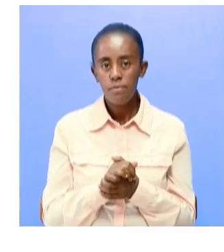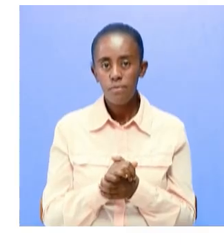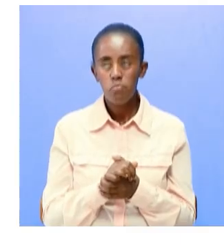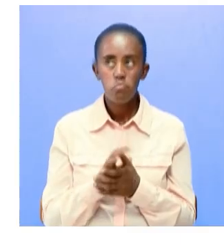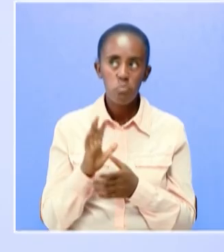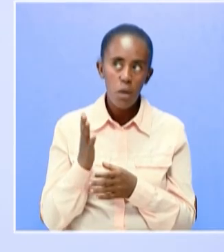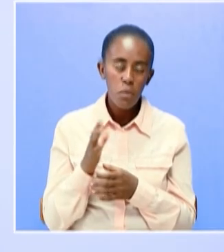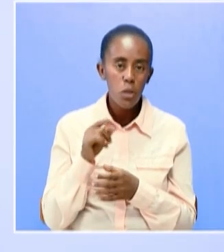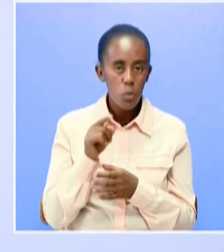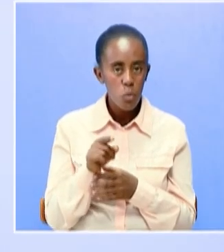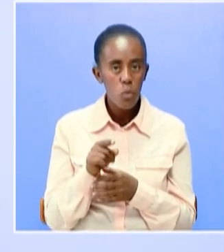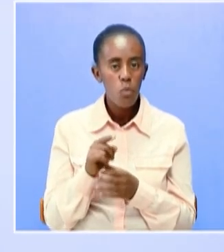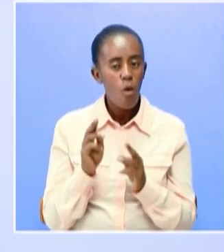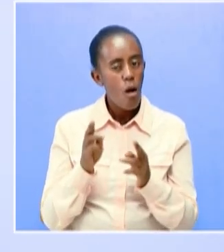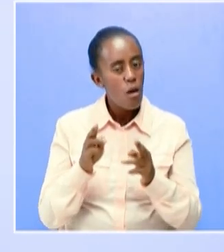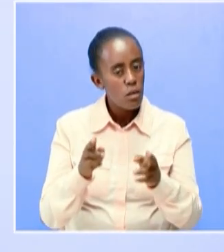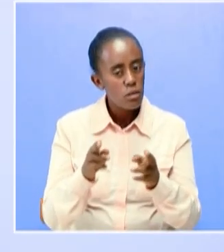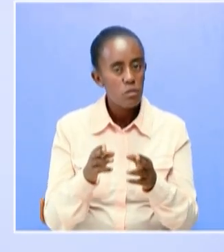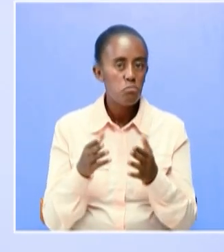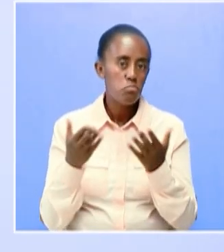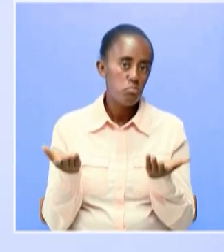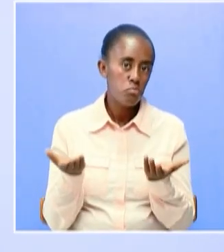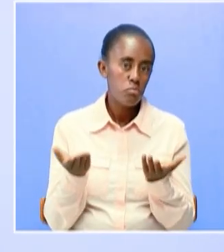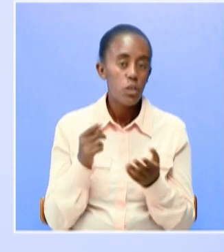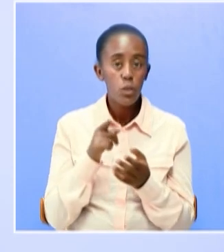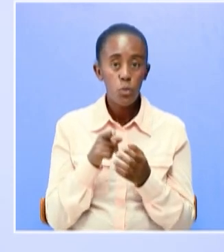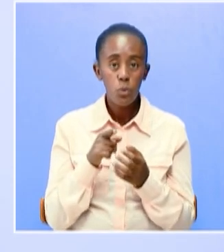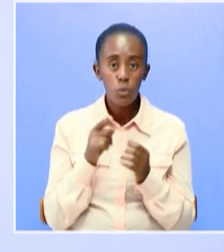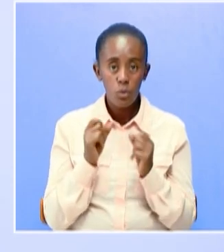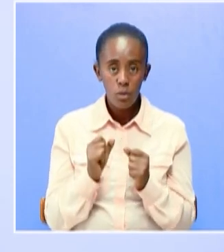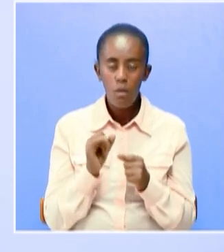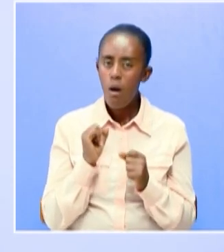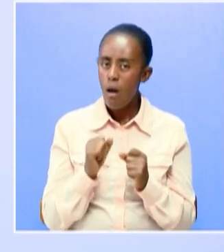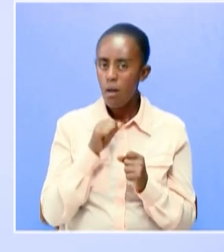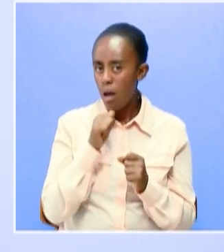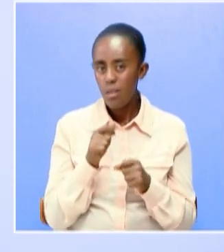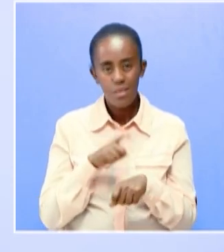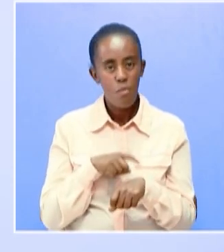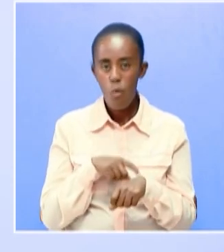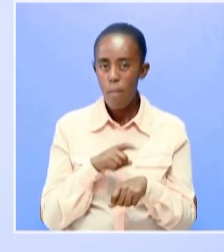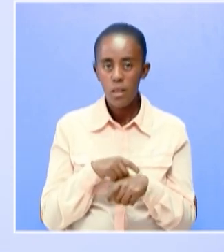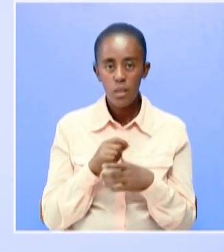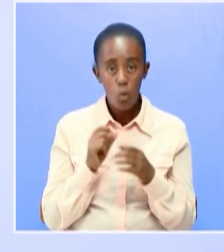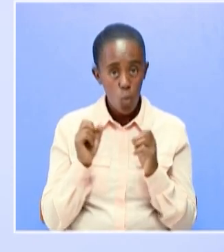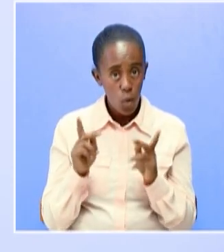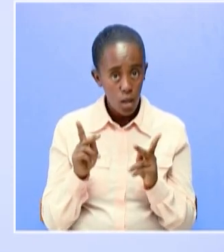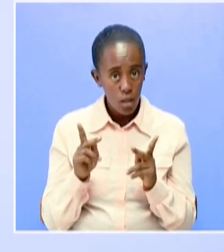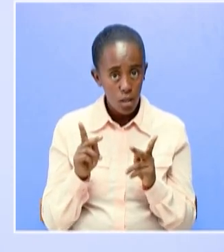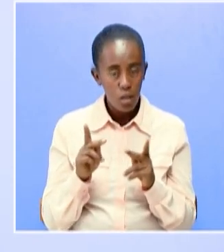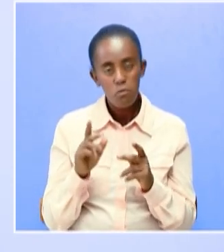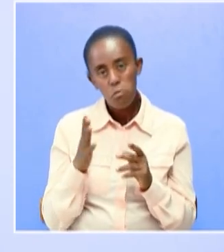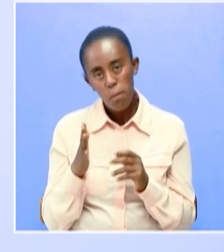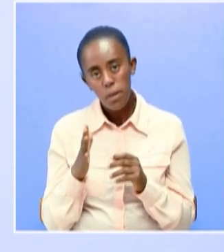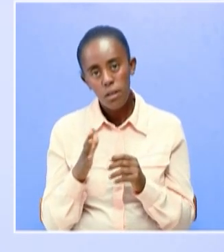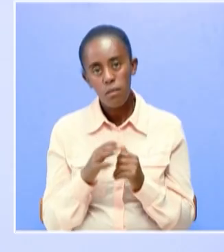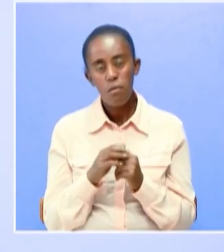Maybe you are just in hurry. We don't know. So you can say, I can't at the moment. Okay? And also maybe you can say,